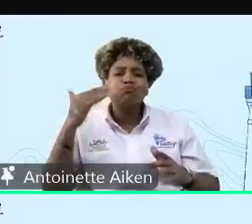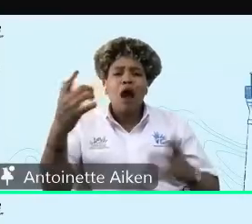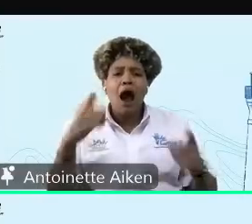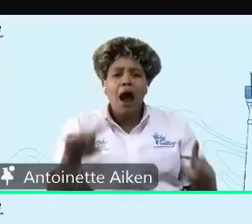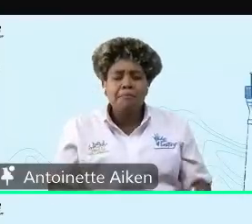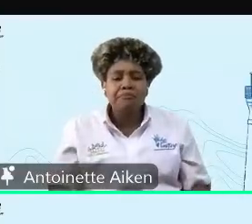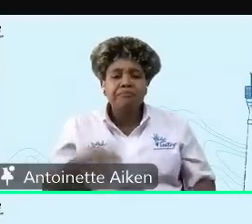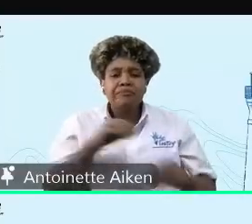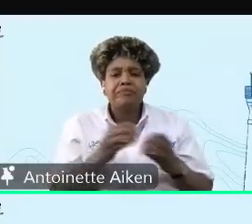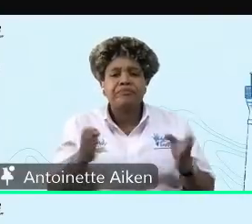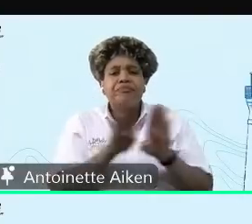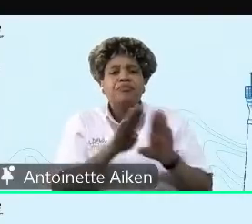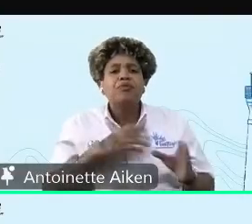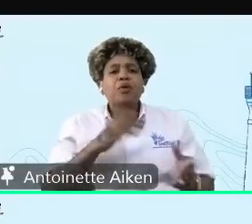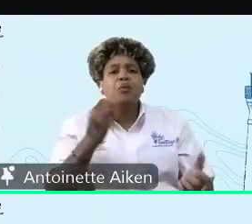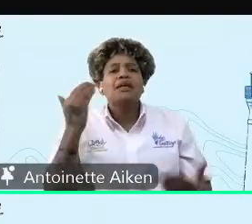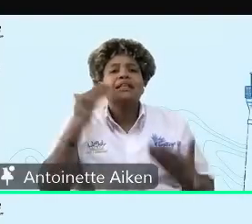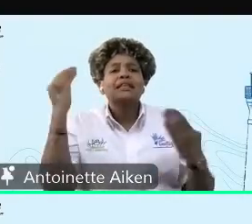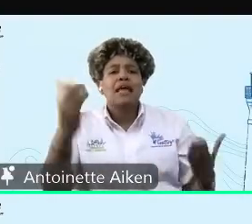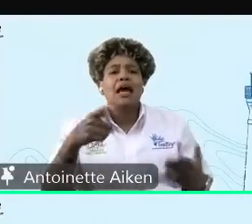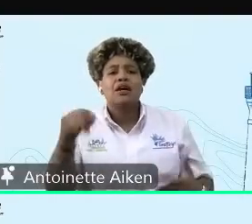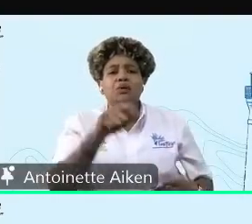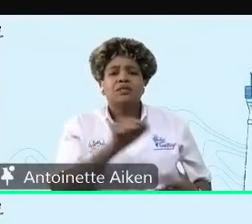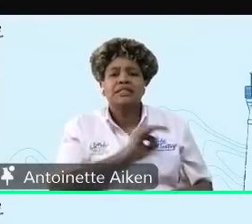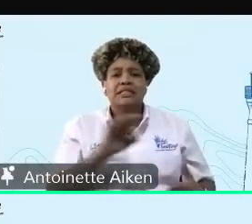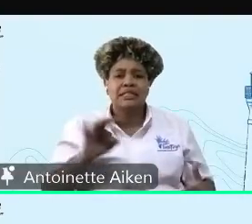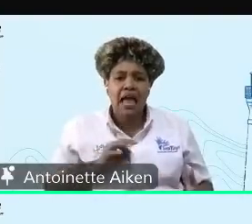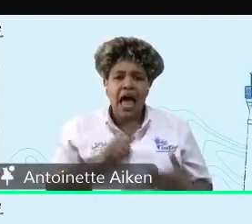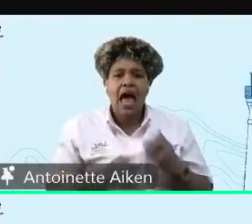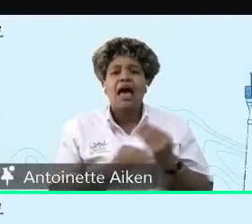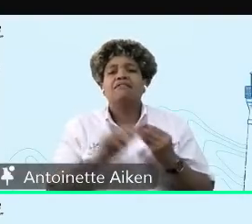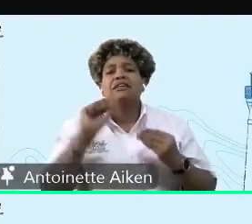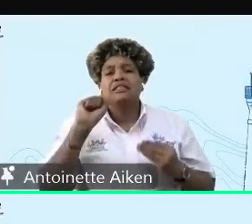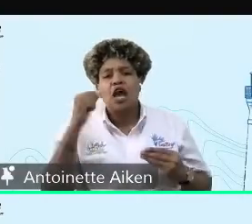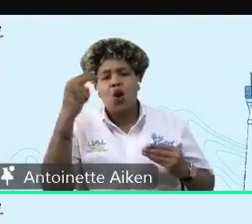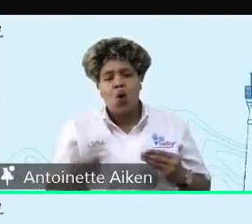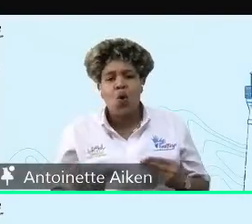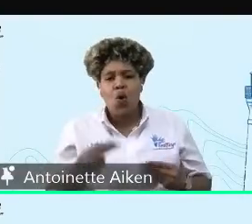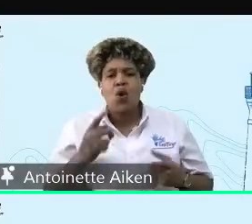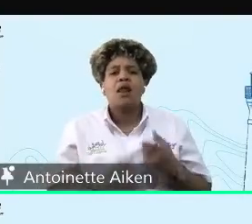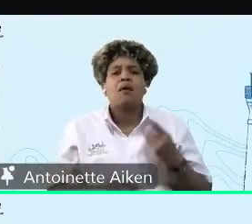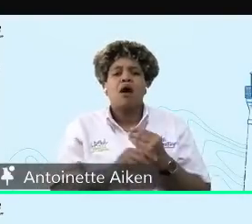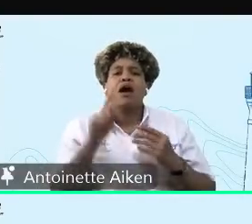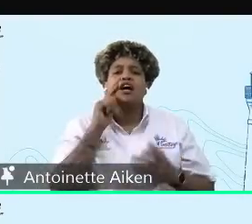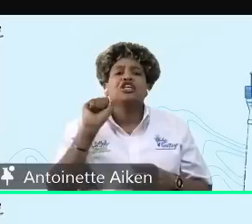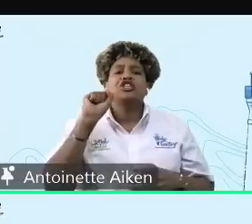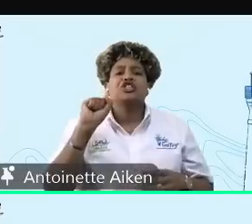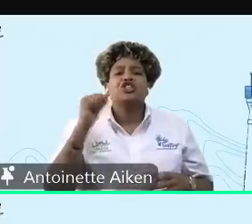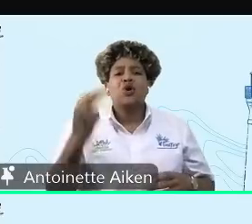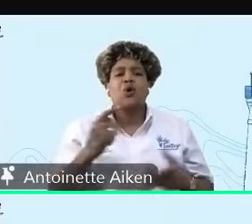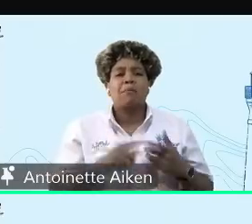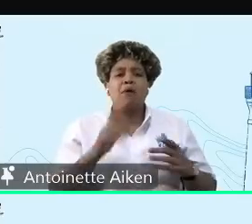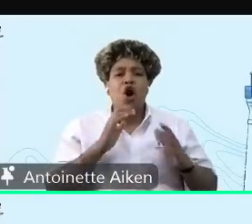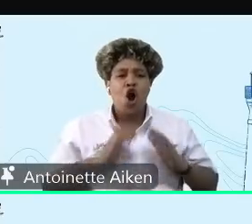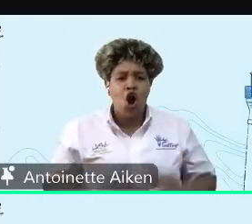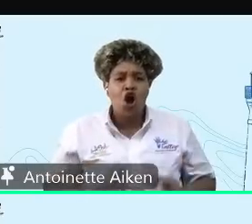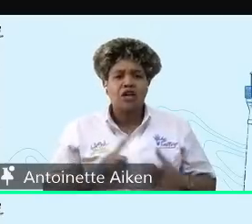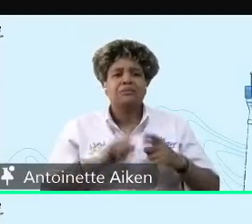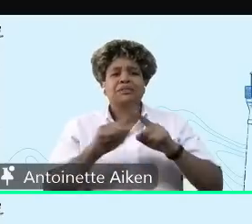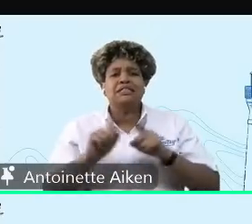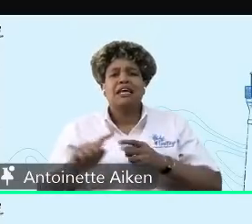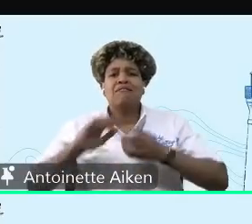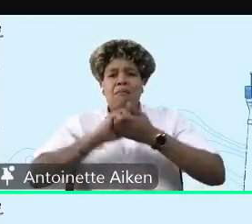closing, I'd like to thank each of you, staff, stakeholders, shareholders, customers, partners,